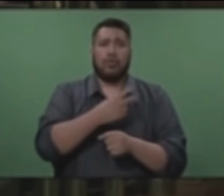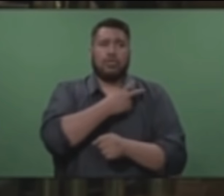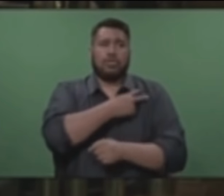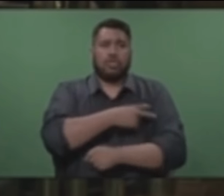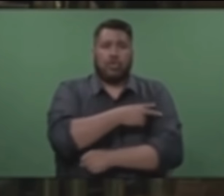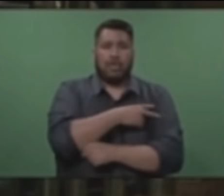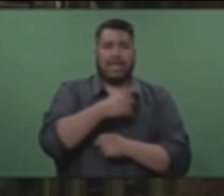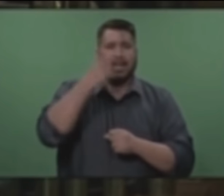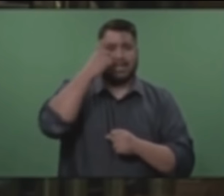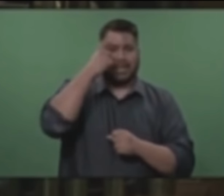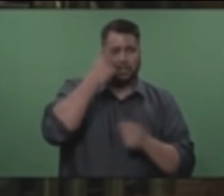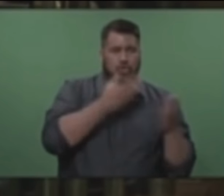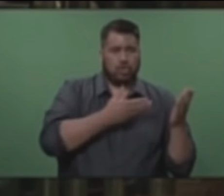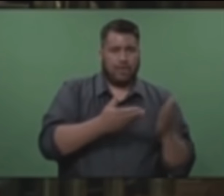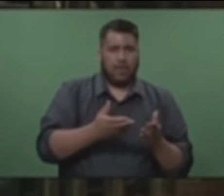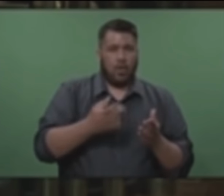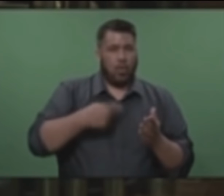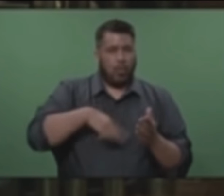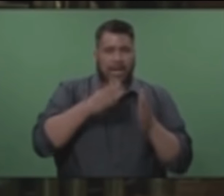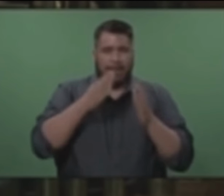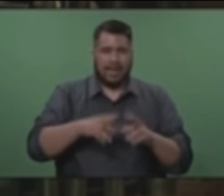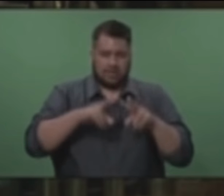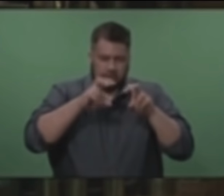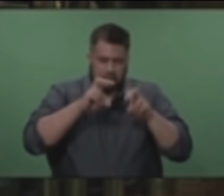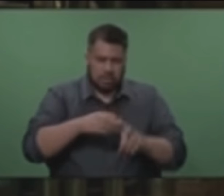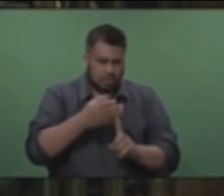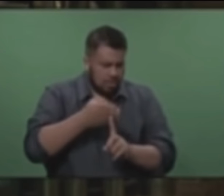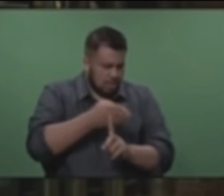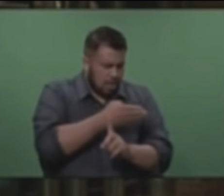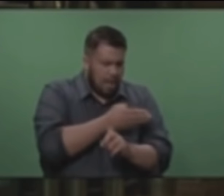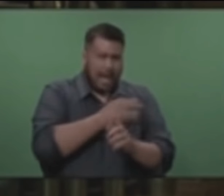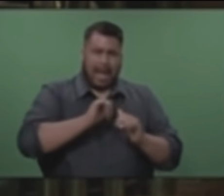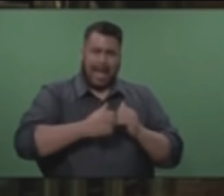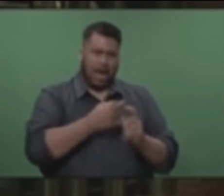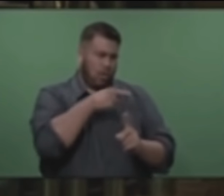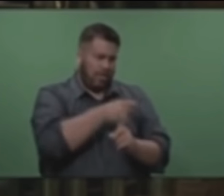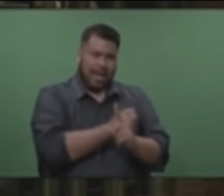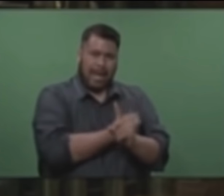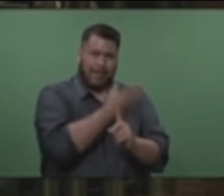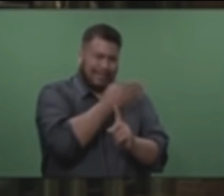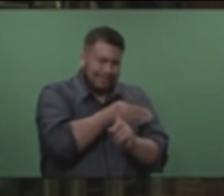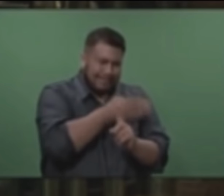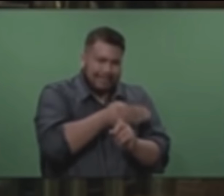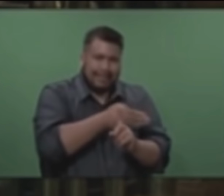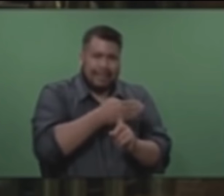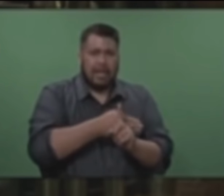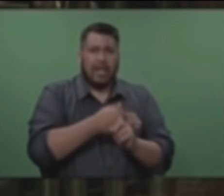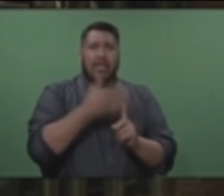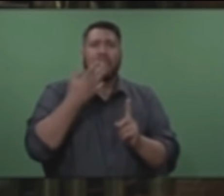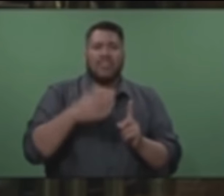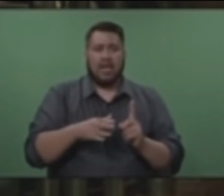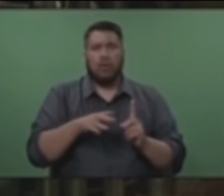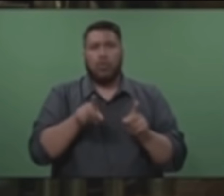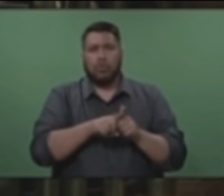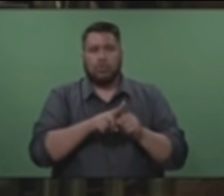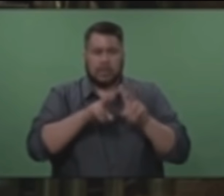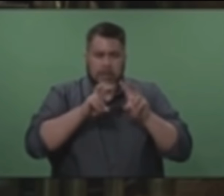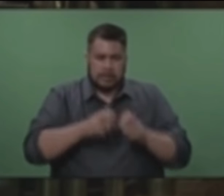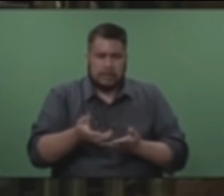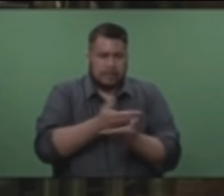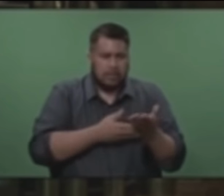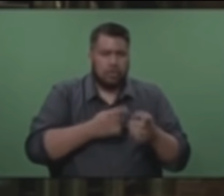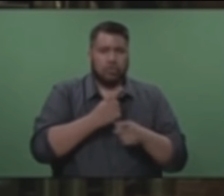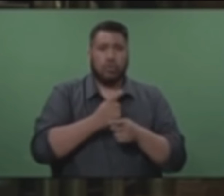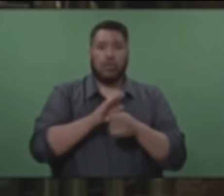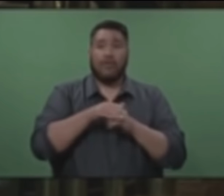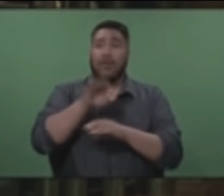know how it is possible that what has happened, and what might be done to prevent it from happening